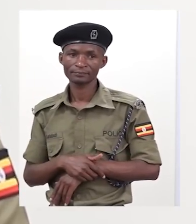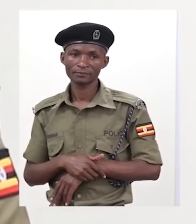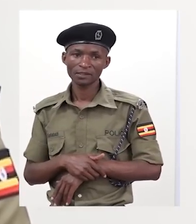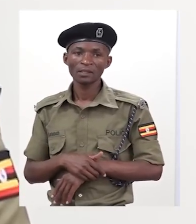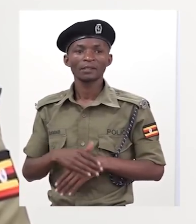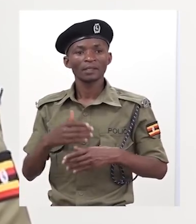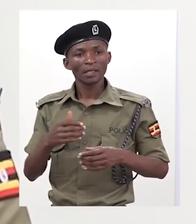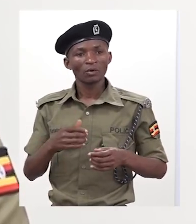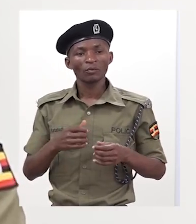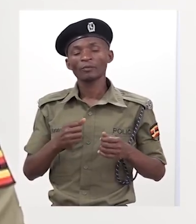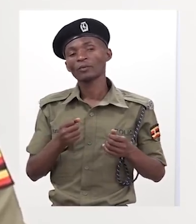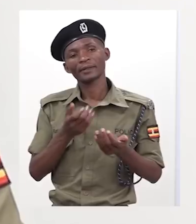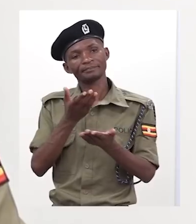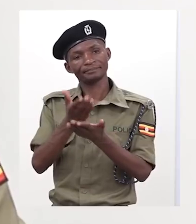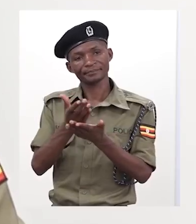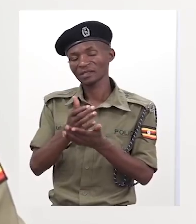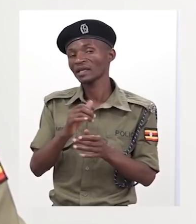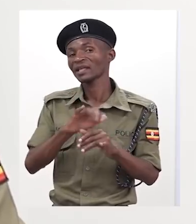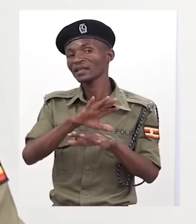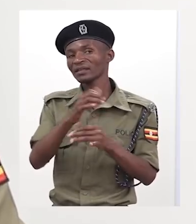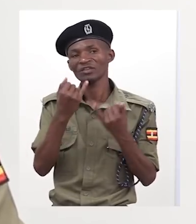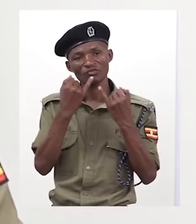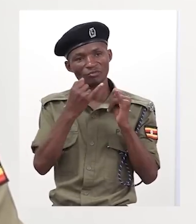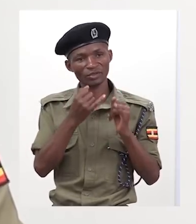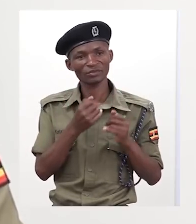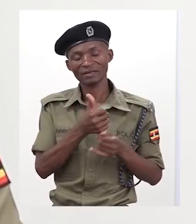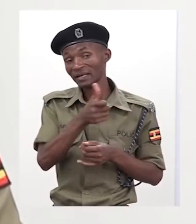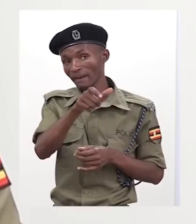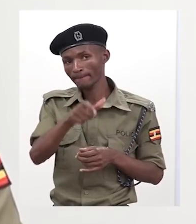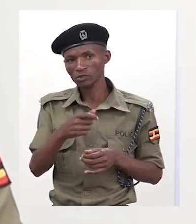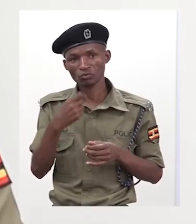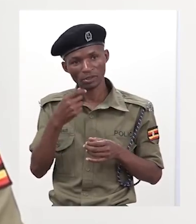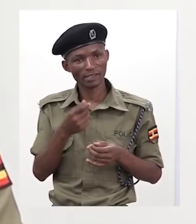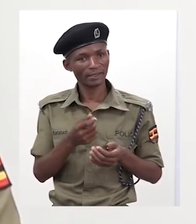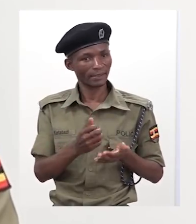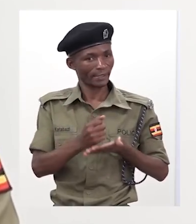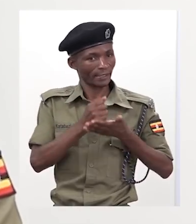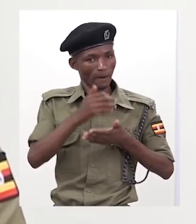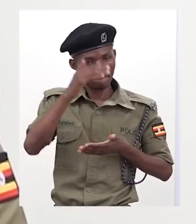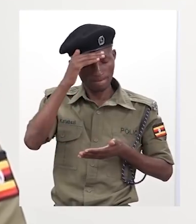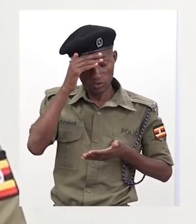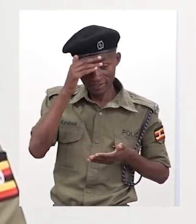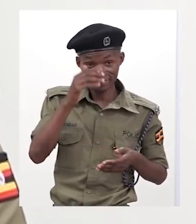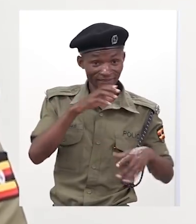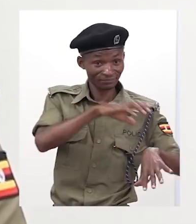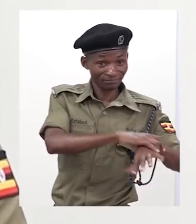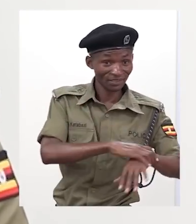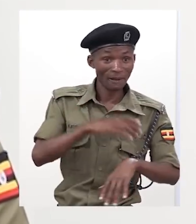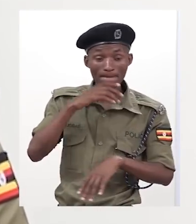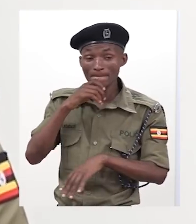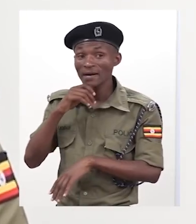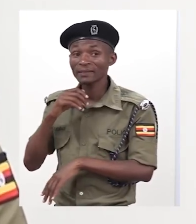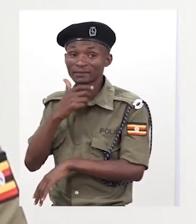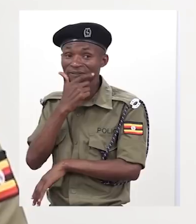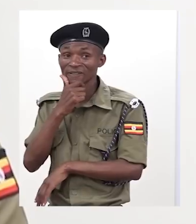therefore appealing for information from anyone that can lead to the whereabouts or arrest of Sipapa over the alleged